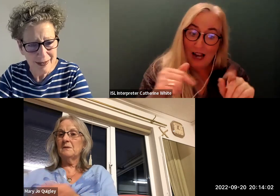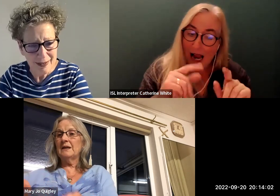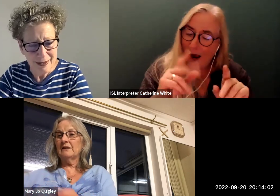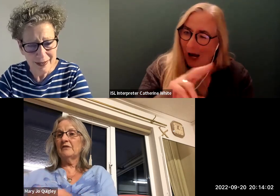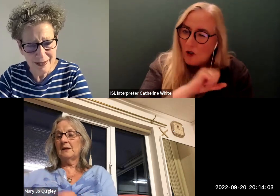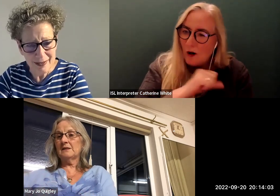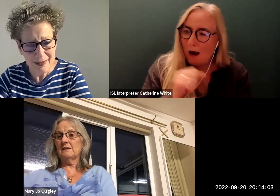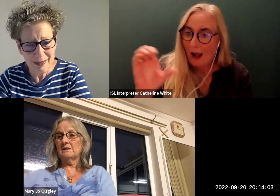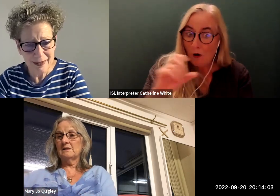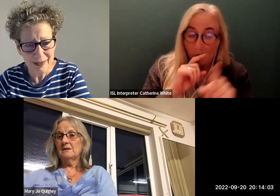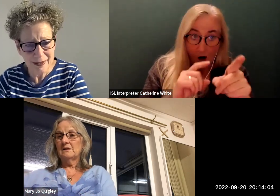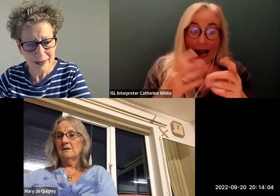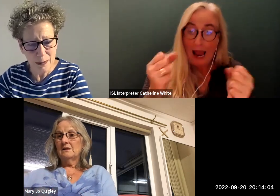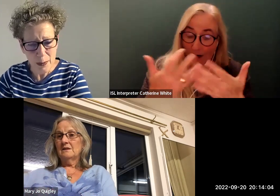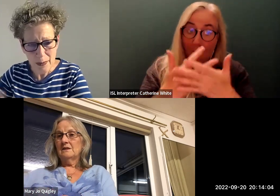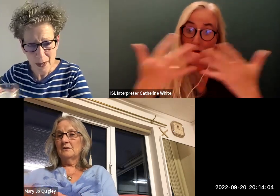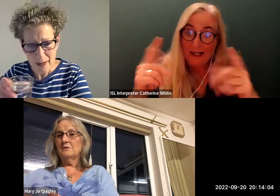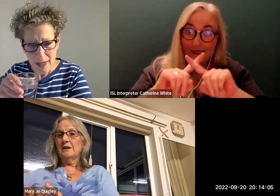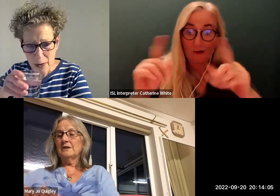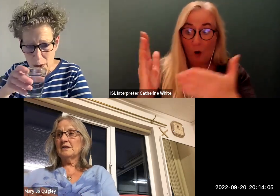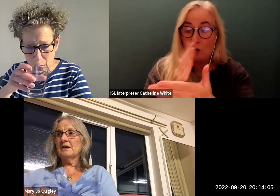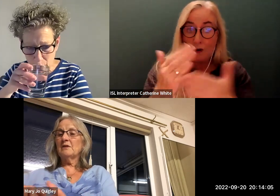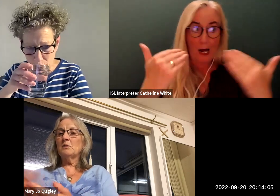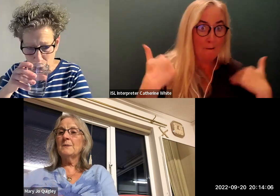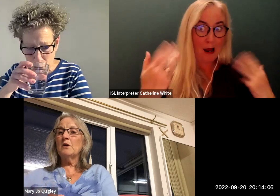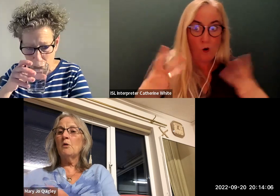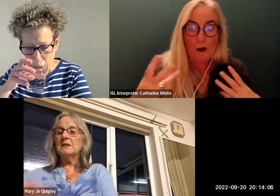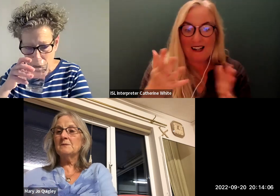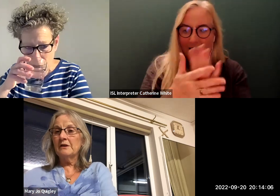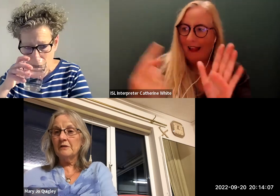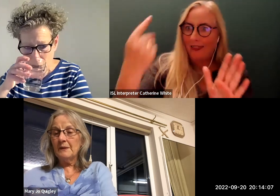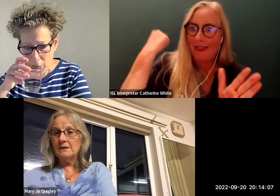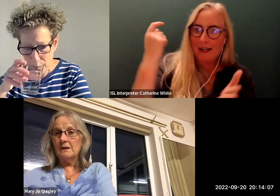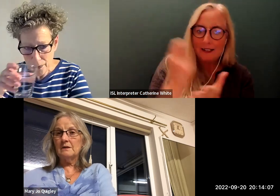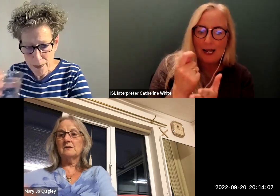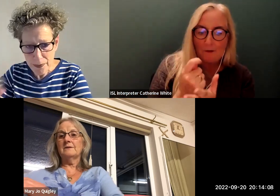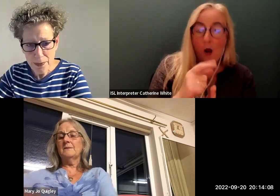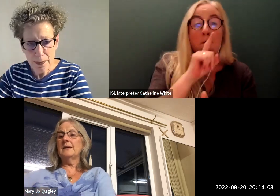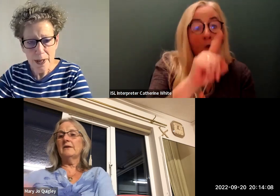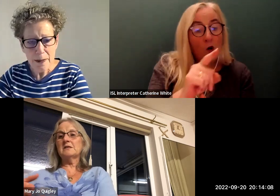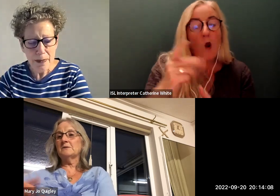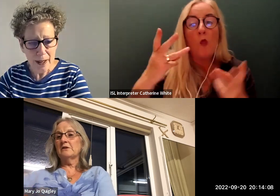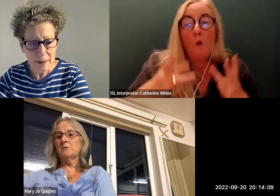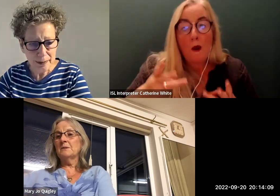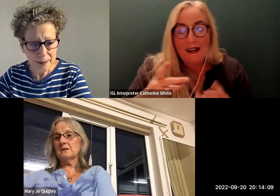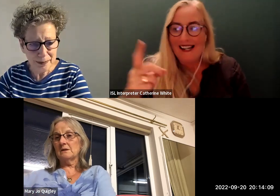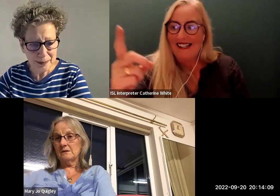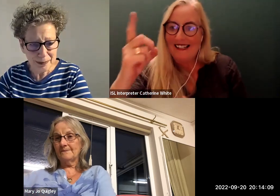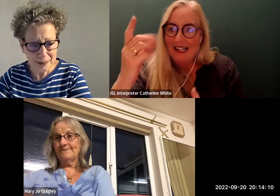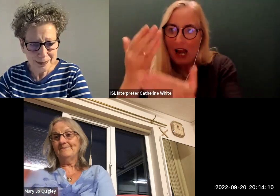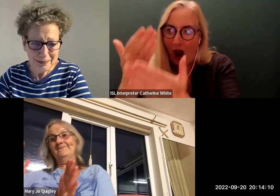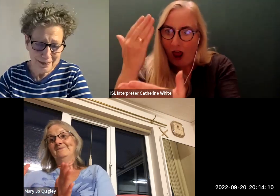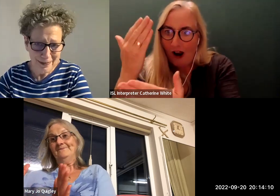between the male and the female signs. And the women always seem to learn the men's signs, and the men never seem to learn the women's